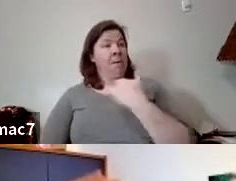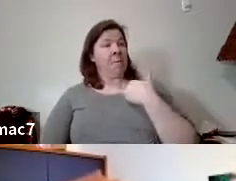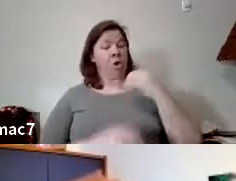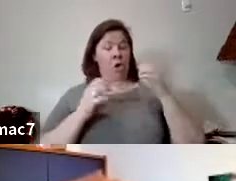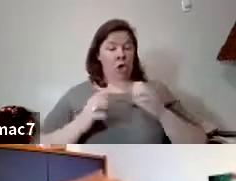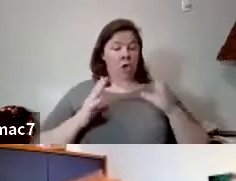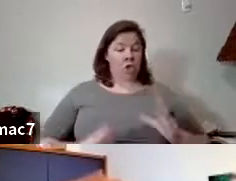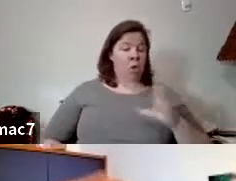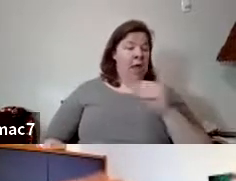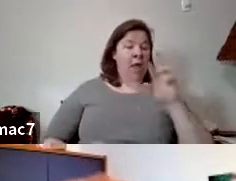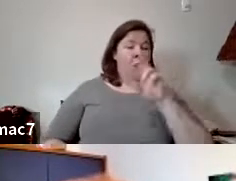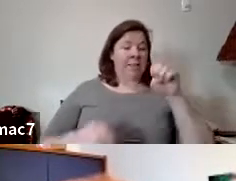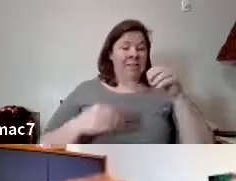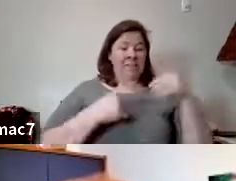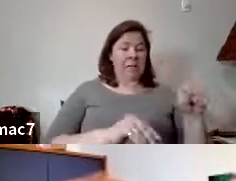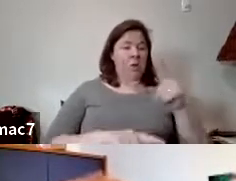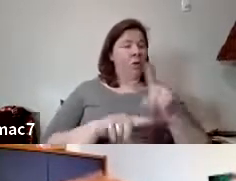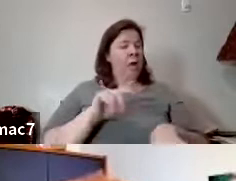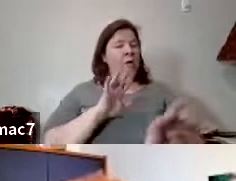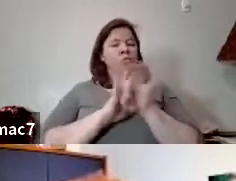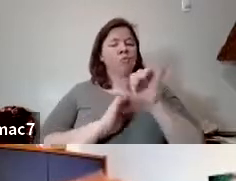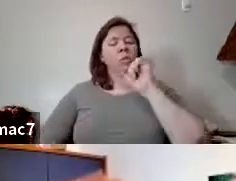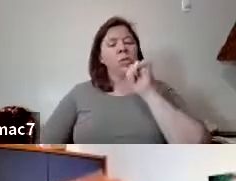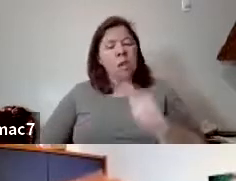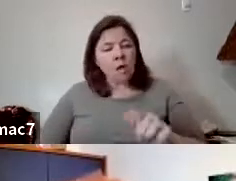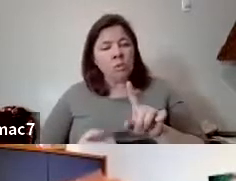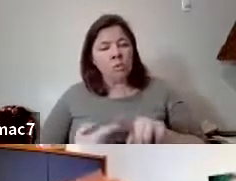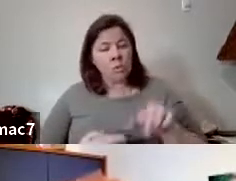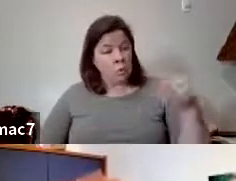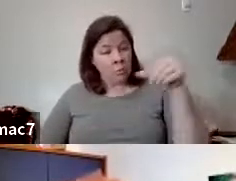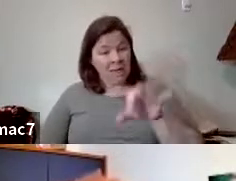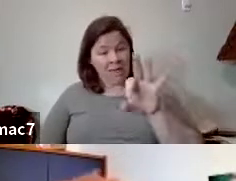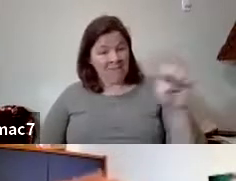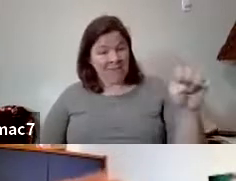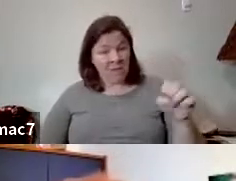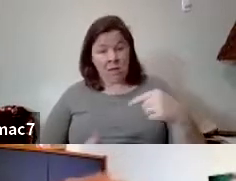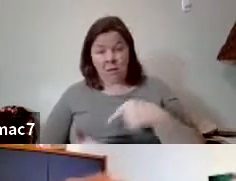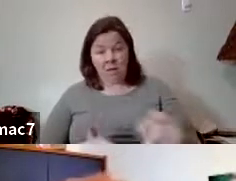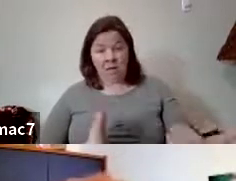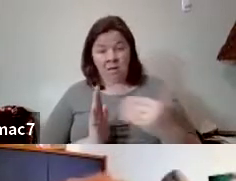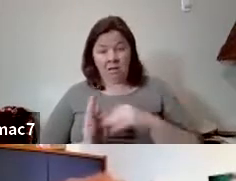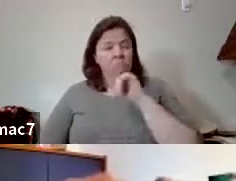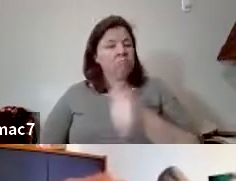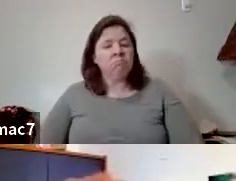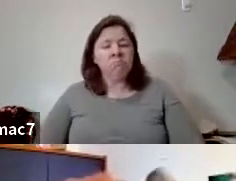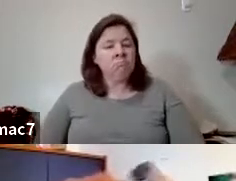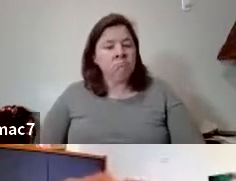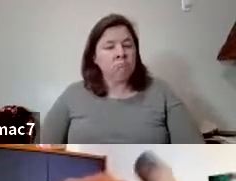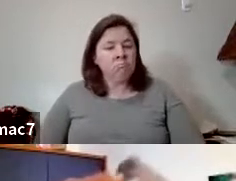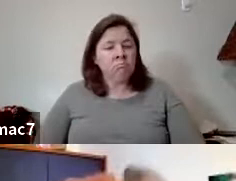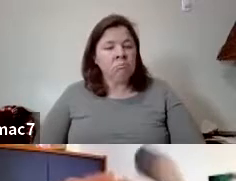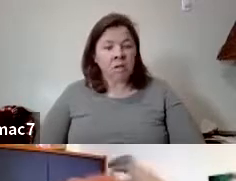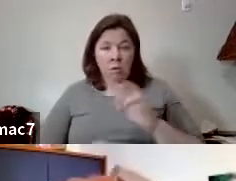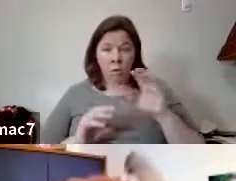and a reseller. You can't choose not to. But once you pay one fee, then you don't have to pay any more. So I hope